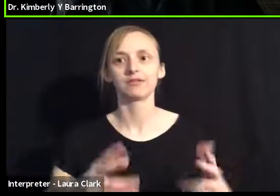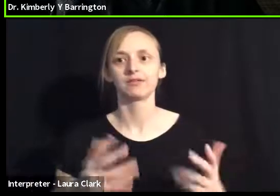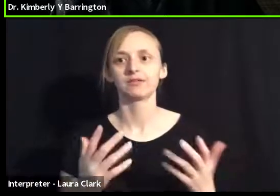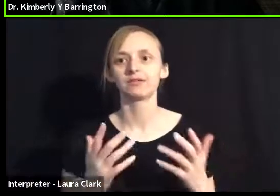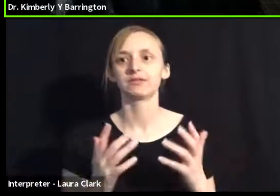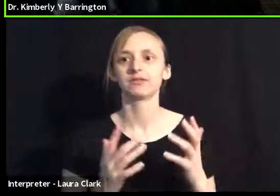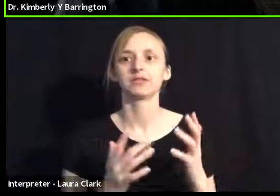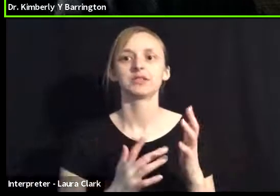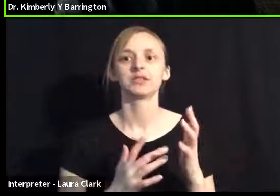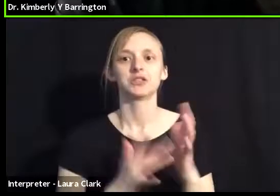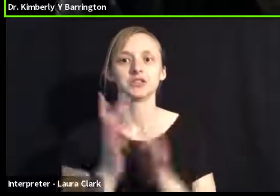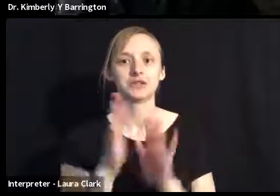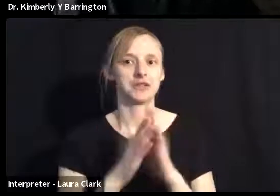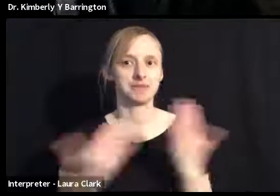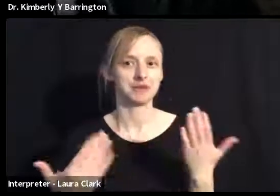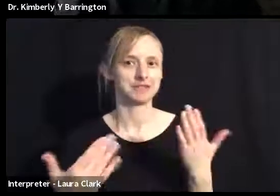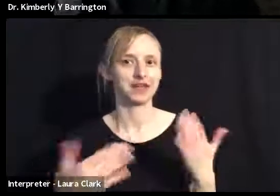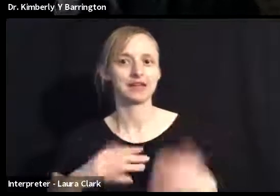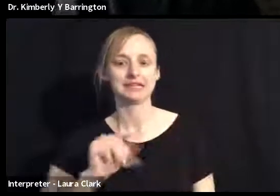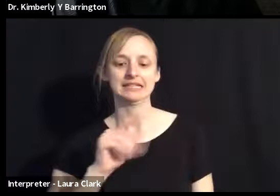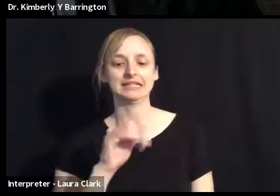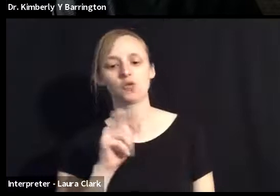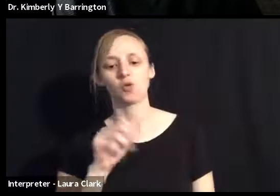or a tittle.